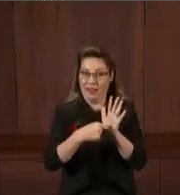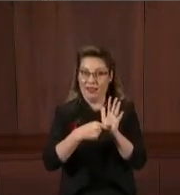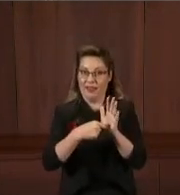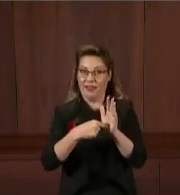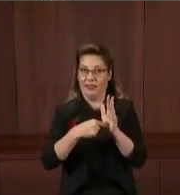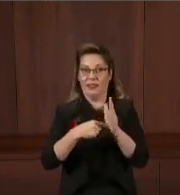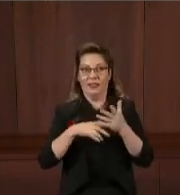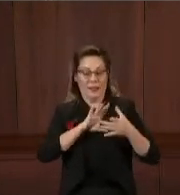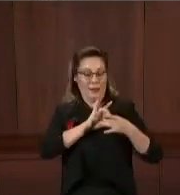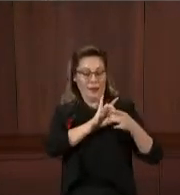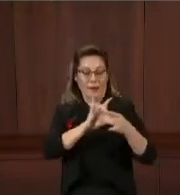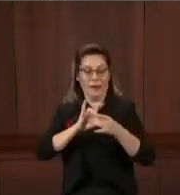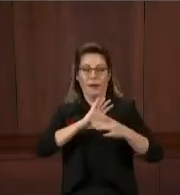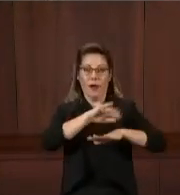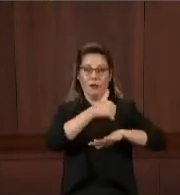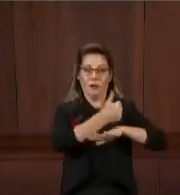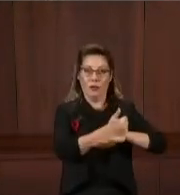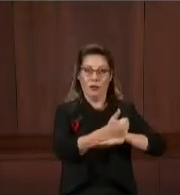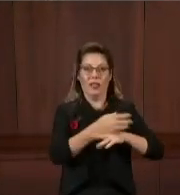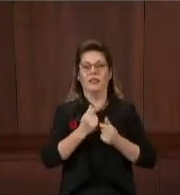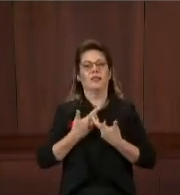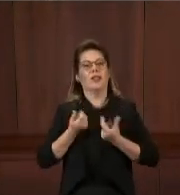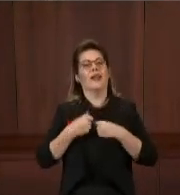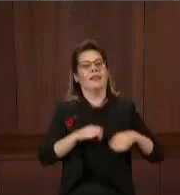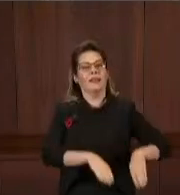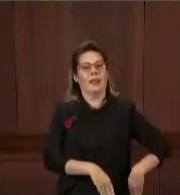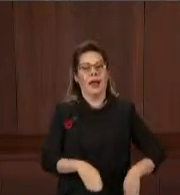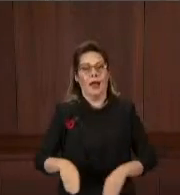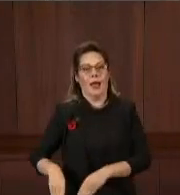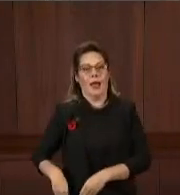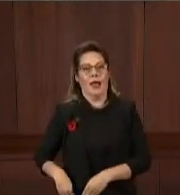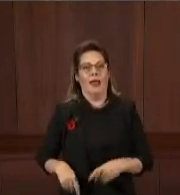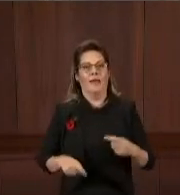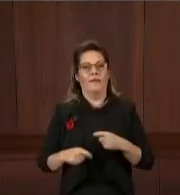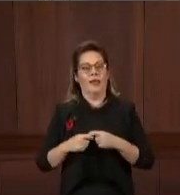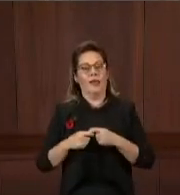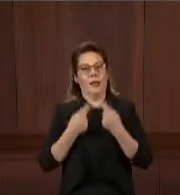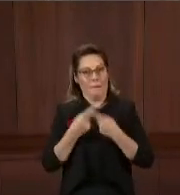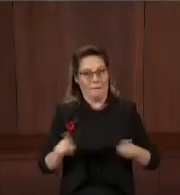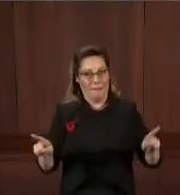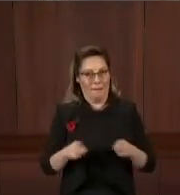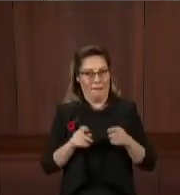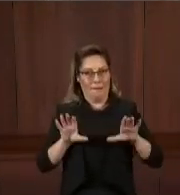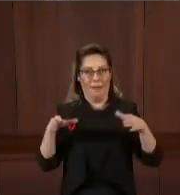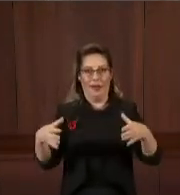the Royal Australian Navy Band, Sydney. During these challenging